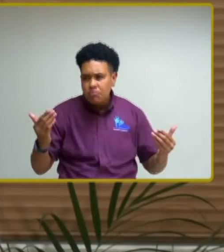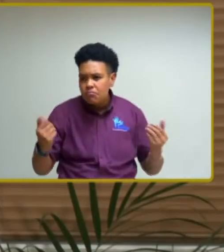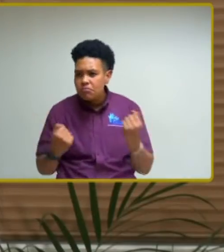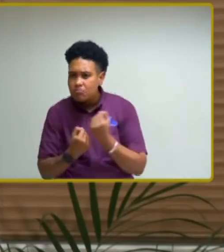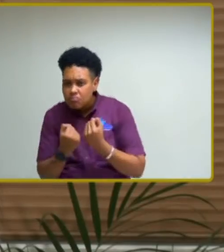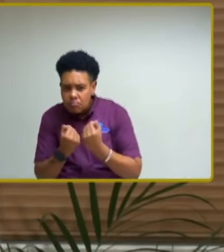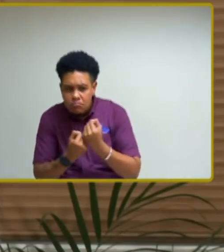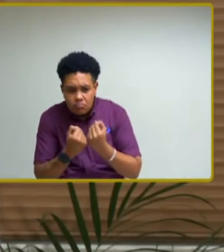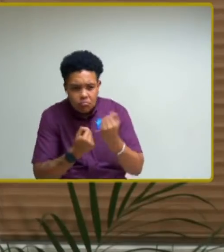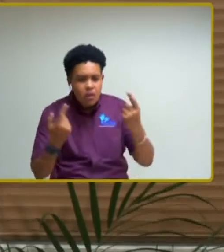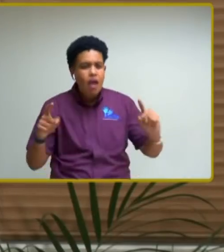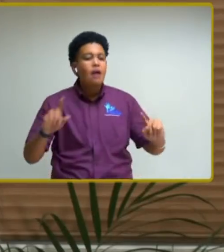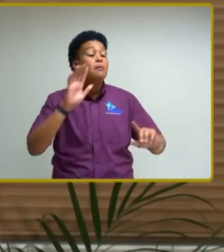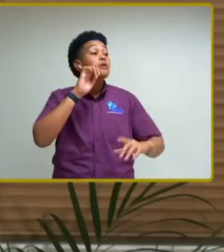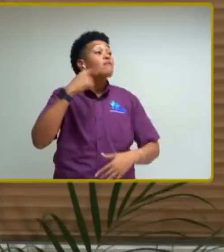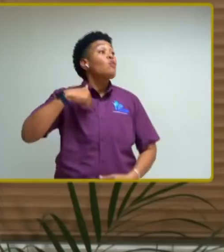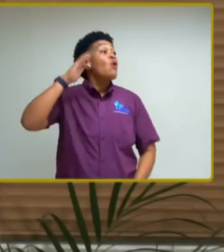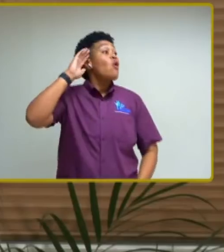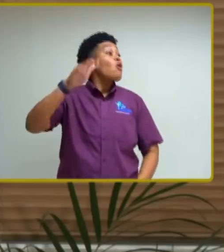rules and